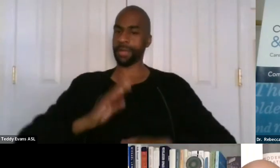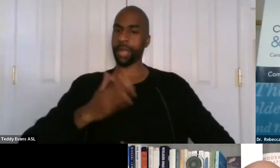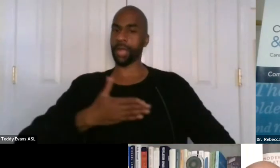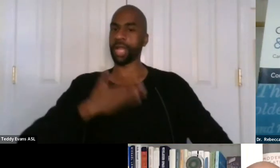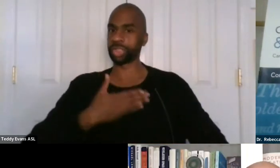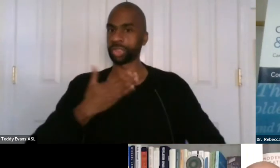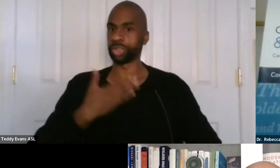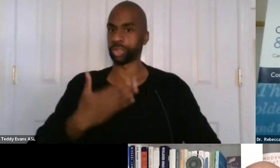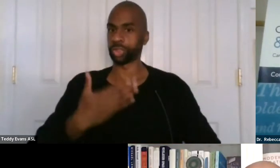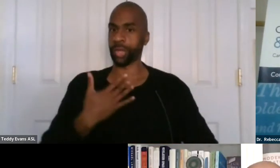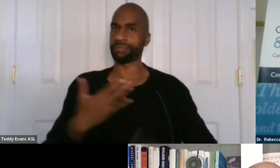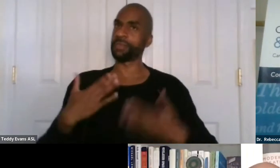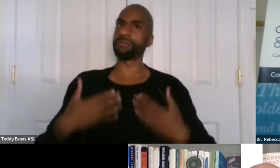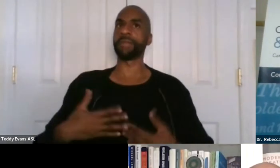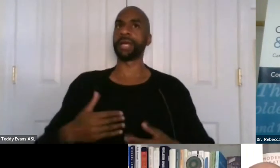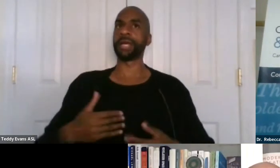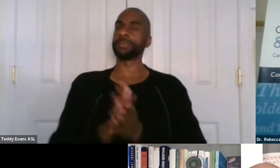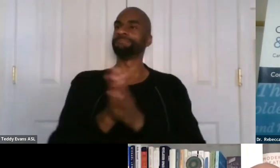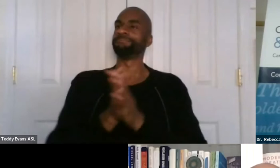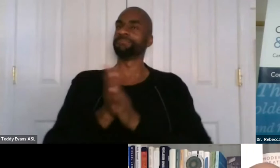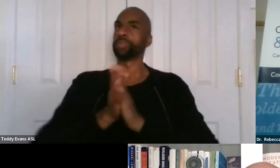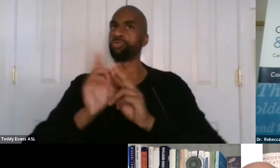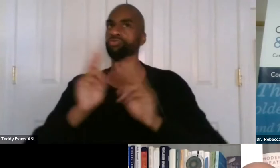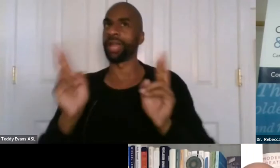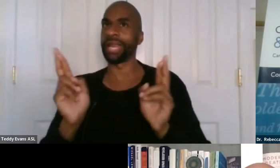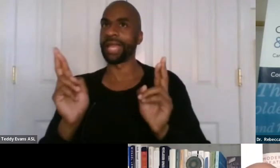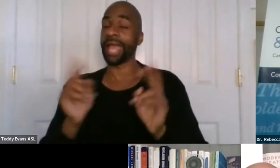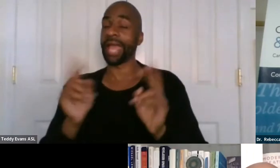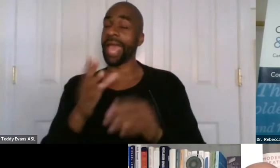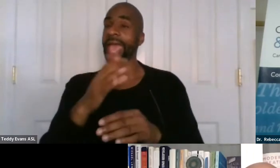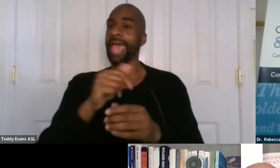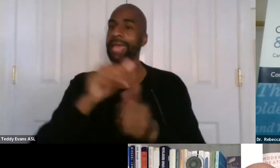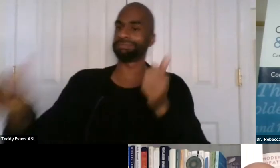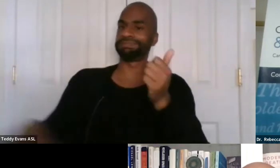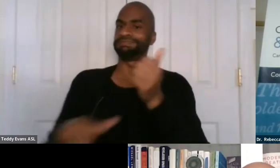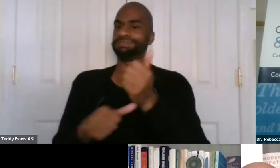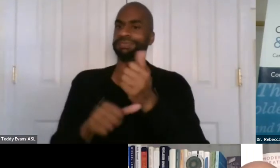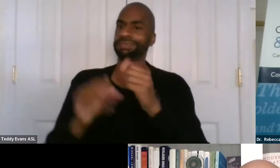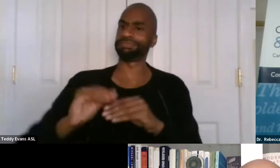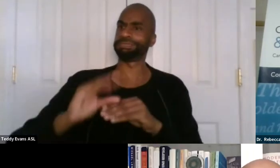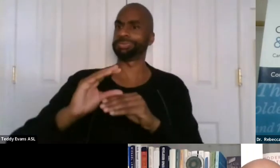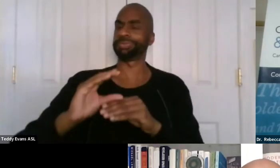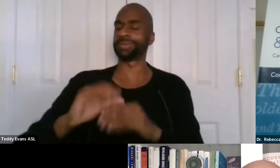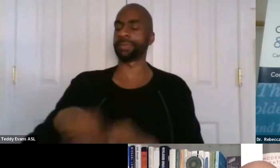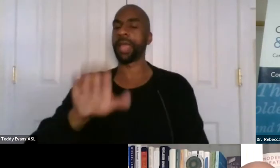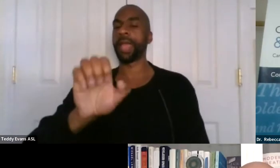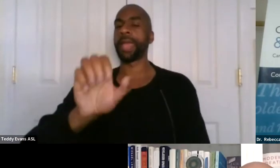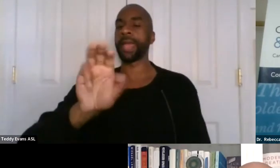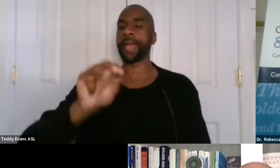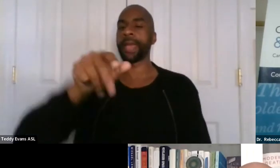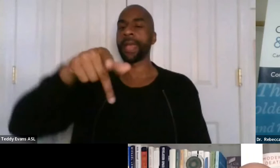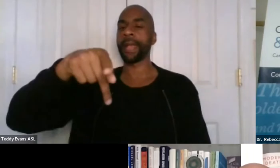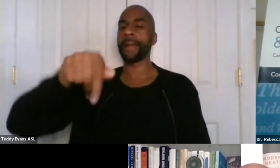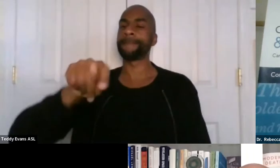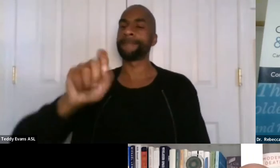enhanced by kindness, by empathy. So if you're a physician or if you're a clinician and if you want to know, how can I be a